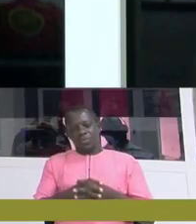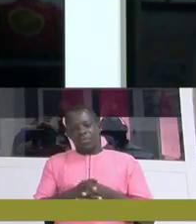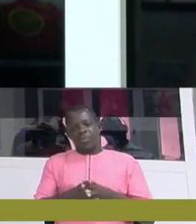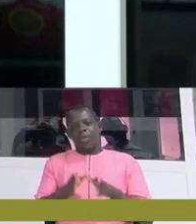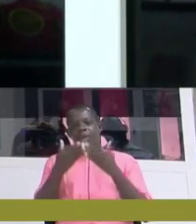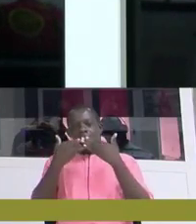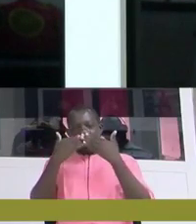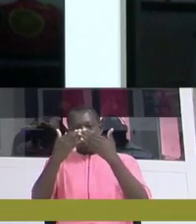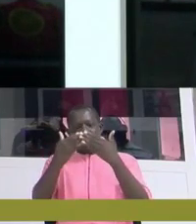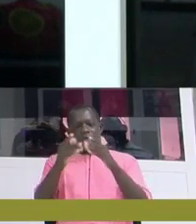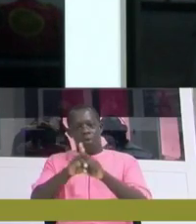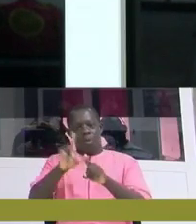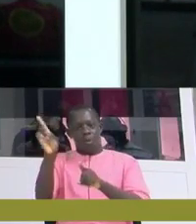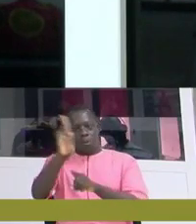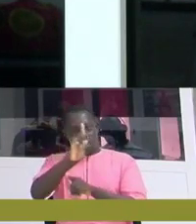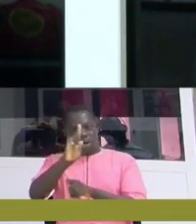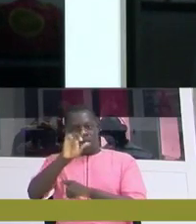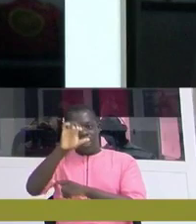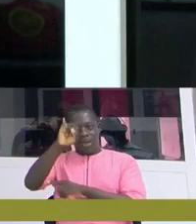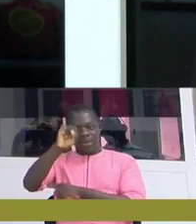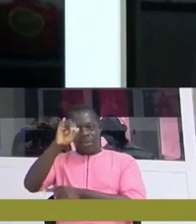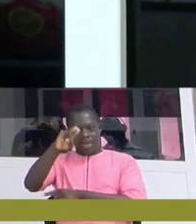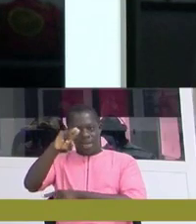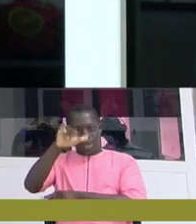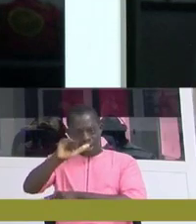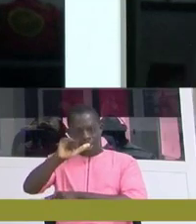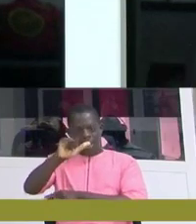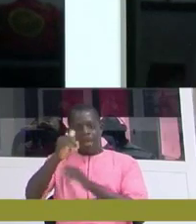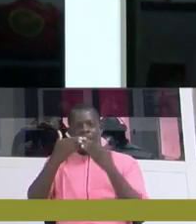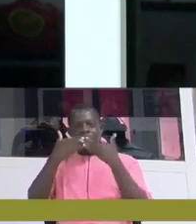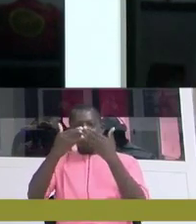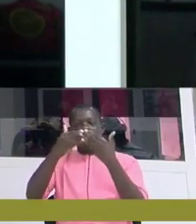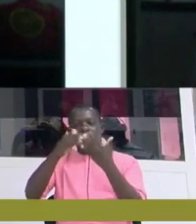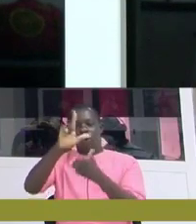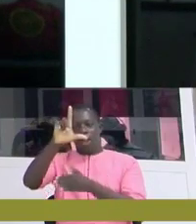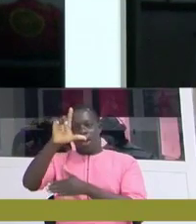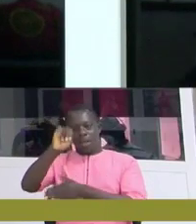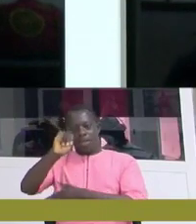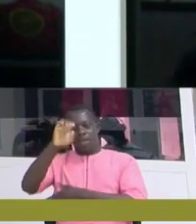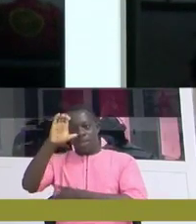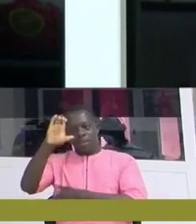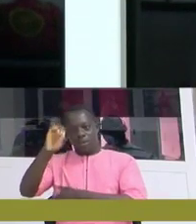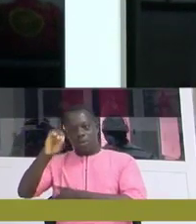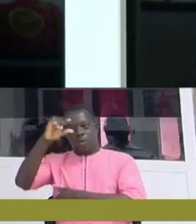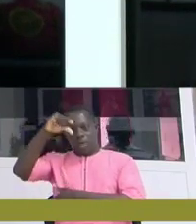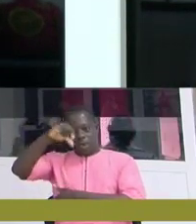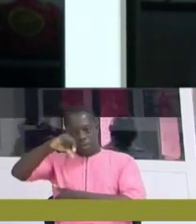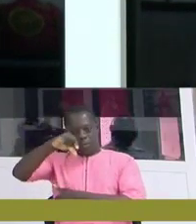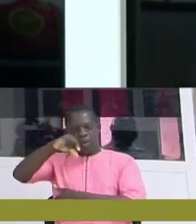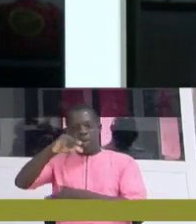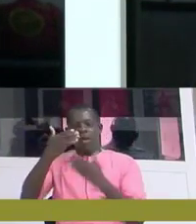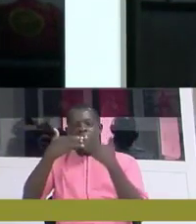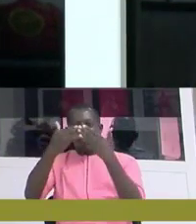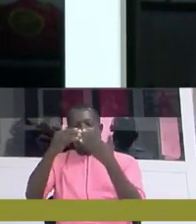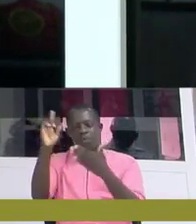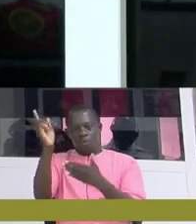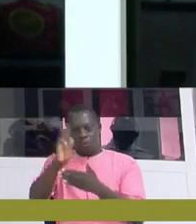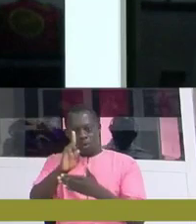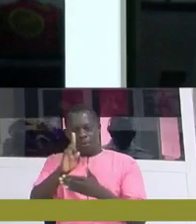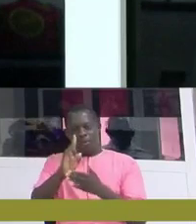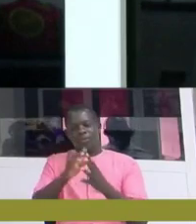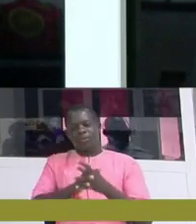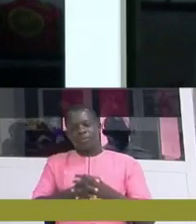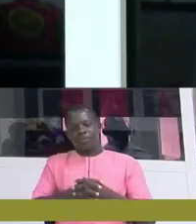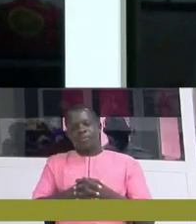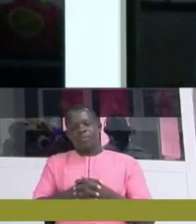Tell us what Sana told Lecoq. Kajali. Fonyeng sayakang Sana imem for Kajali. Dukare afo doman doman.